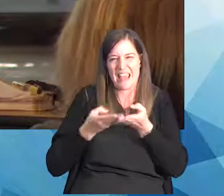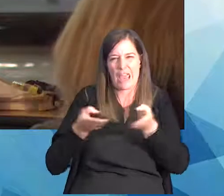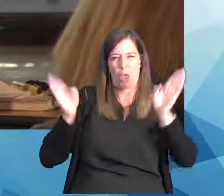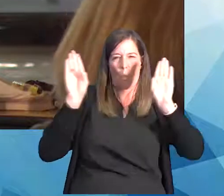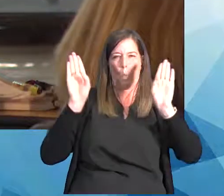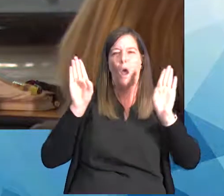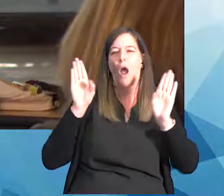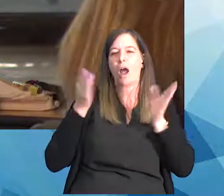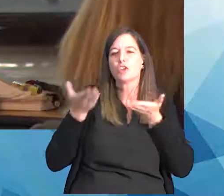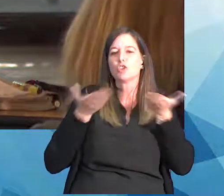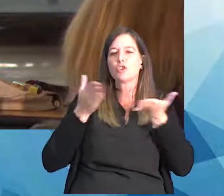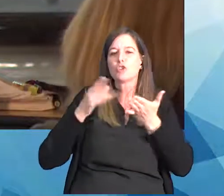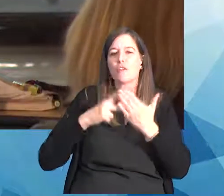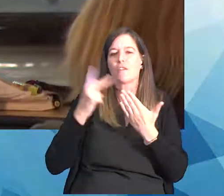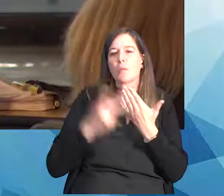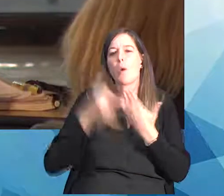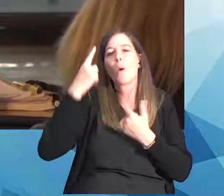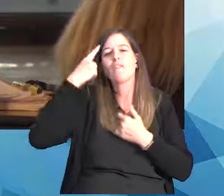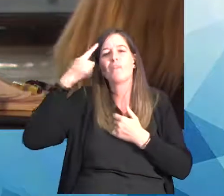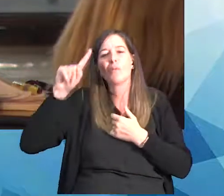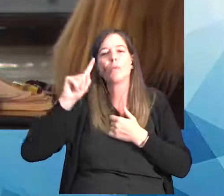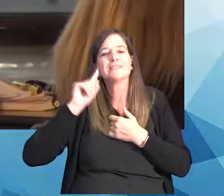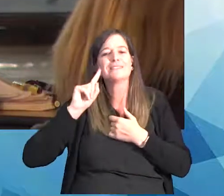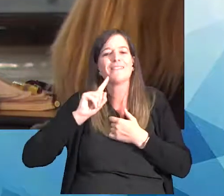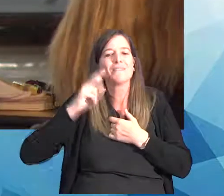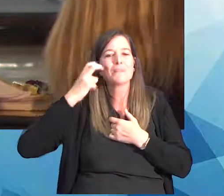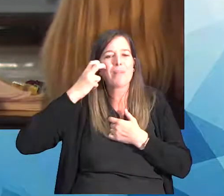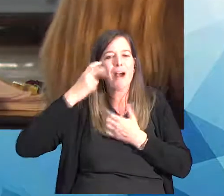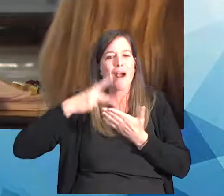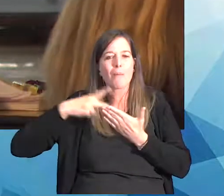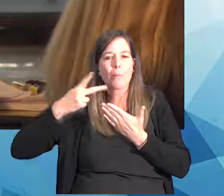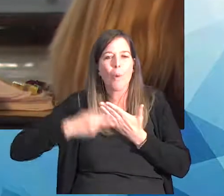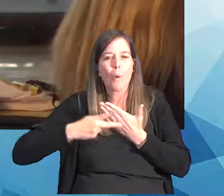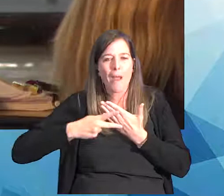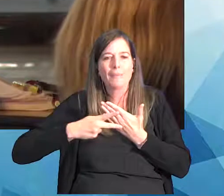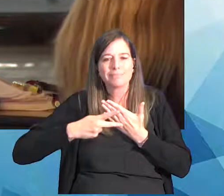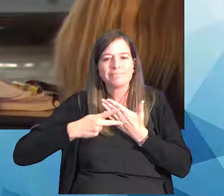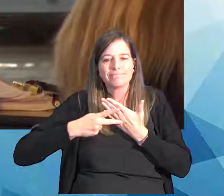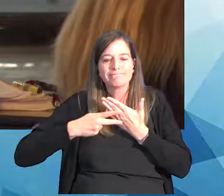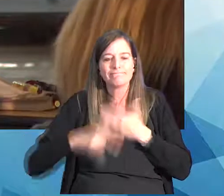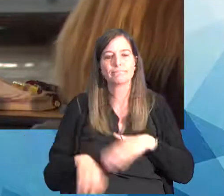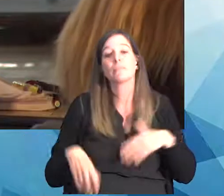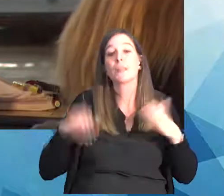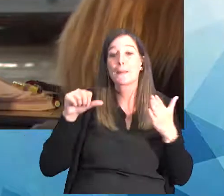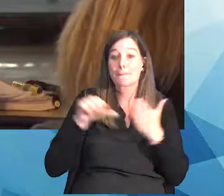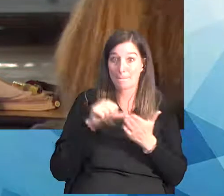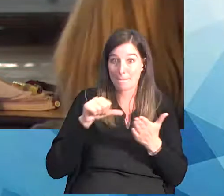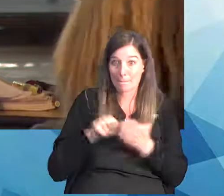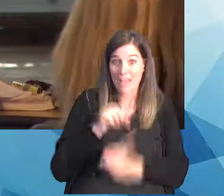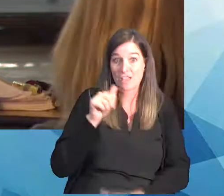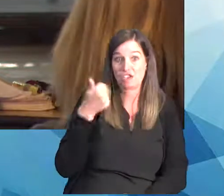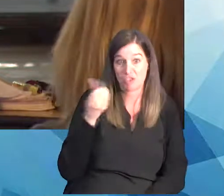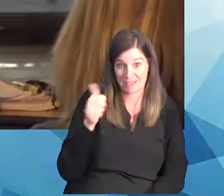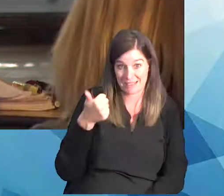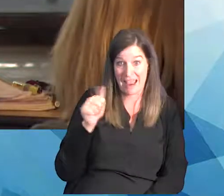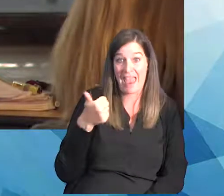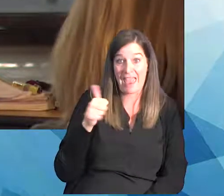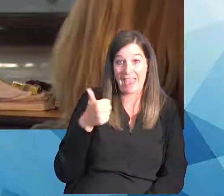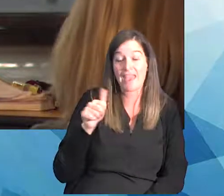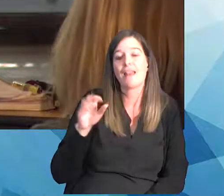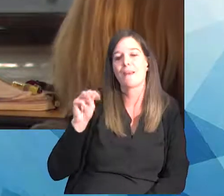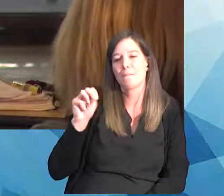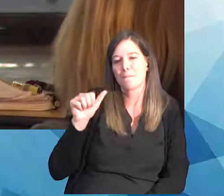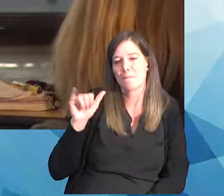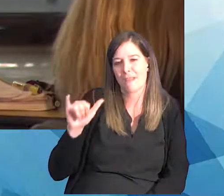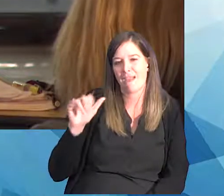blind programs. On page 10 of the report, through May 31st, 2021, we are showing